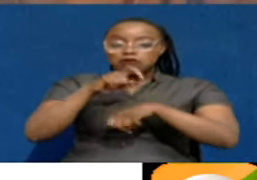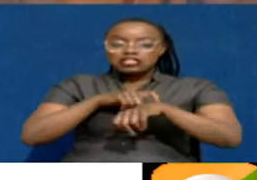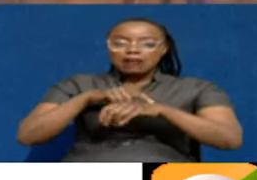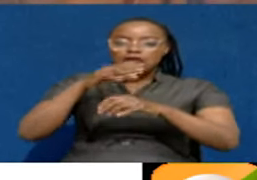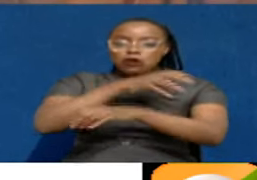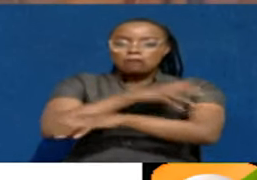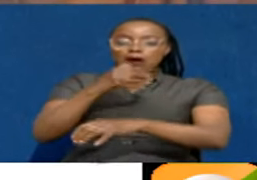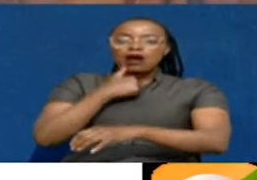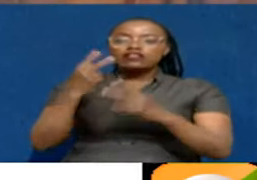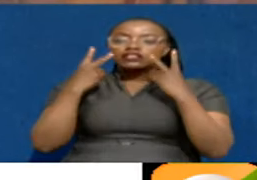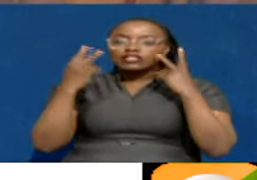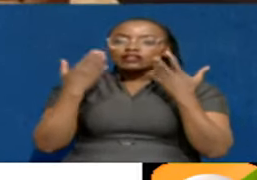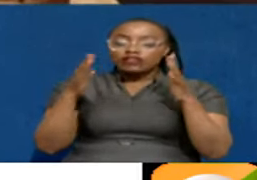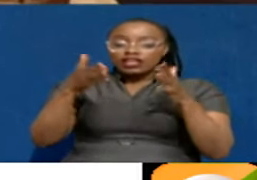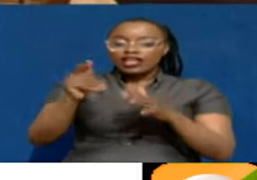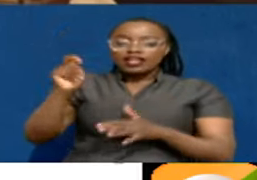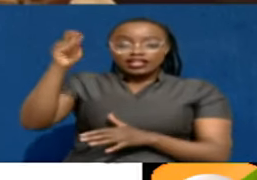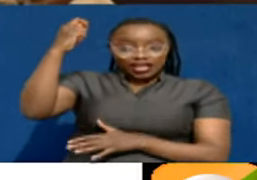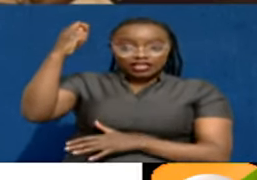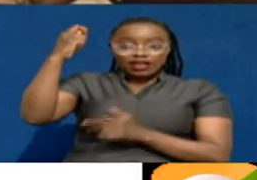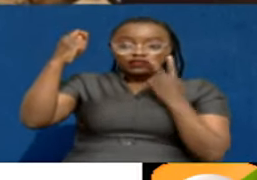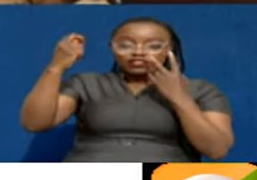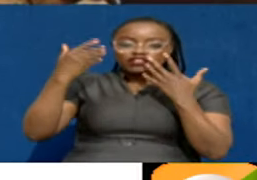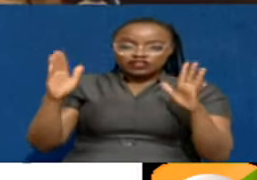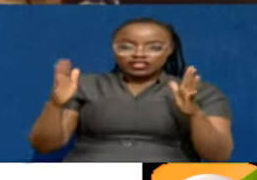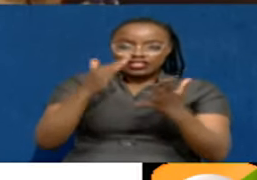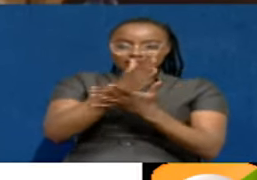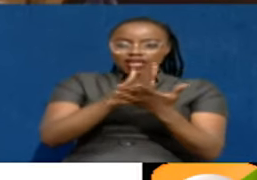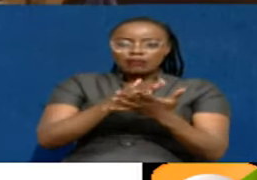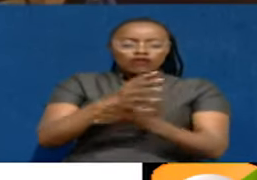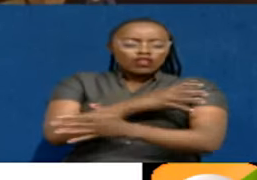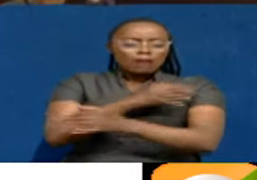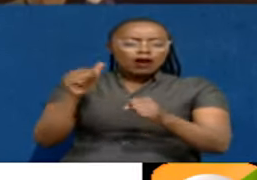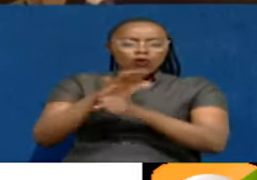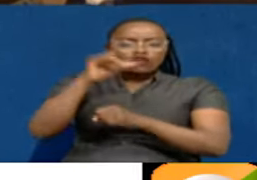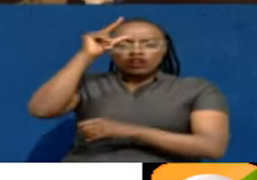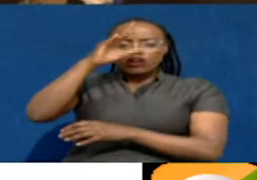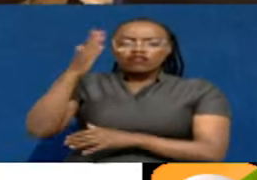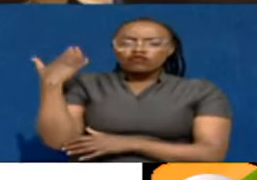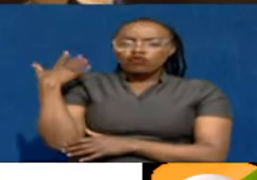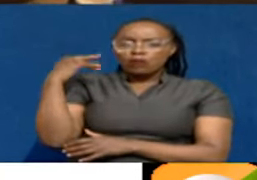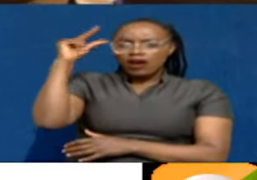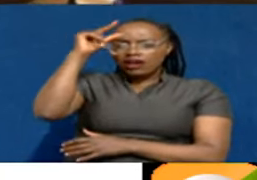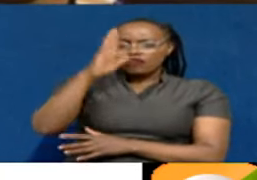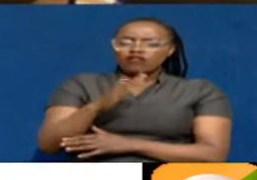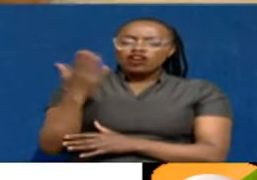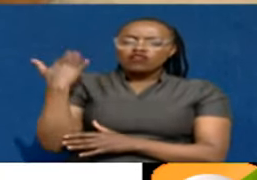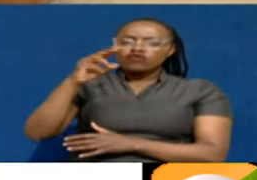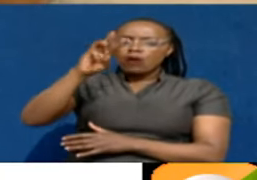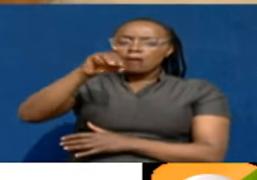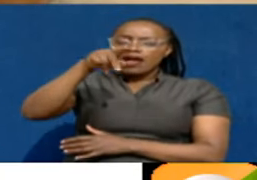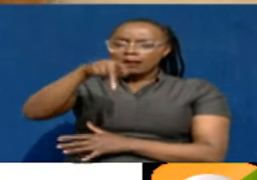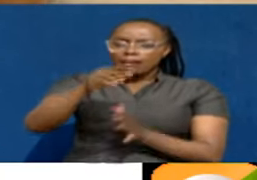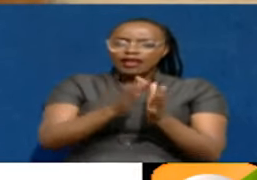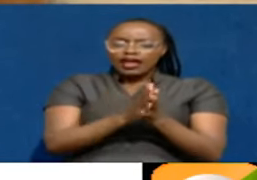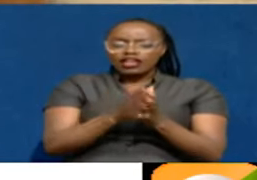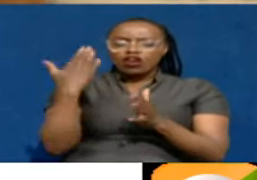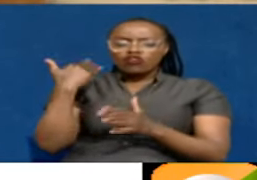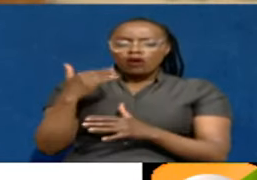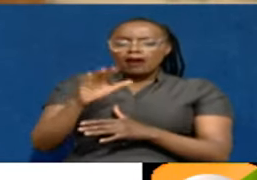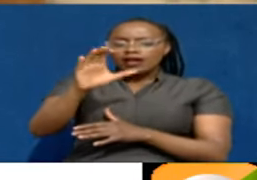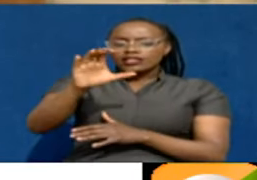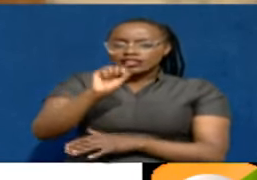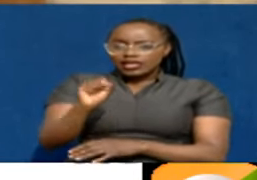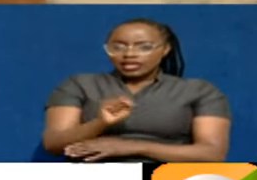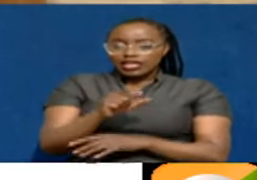power. And we've seen even here in Kenya, some of the powerful governors, former MPs and former cabinet